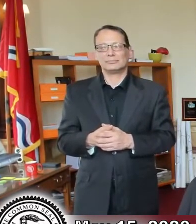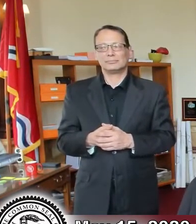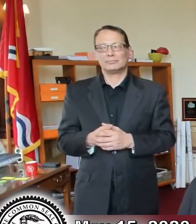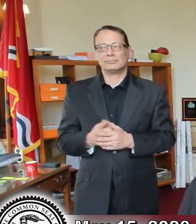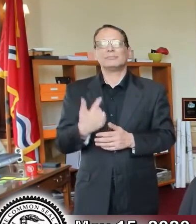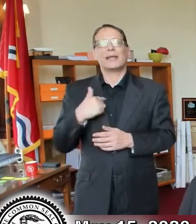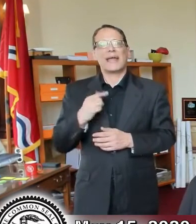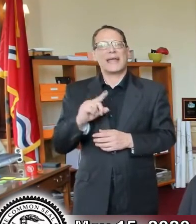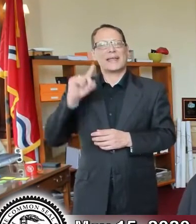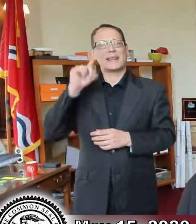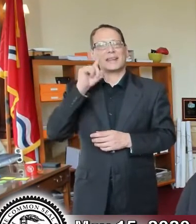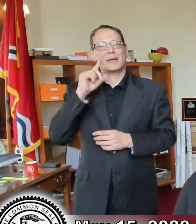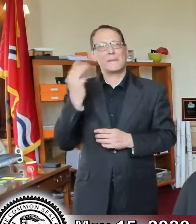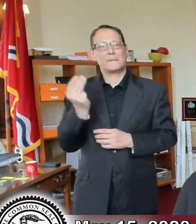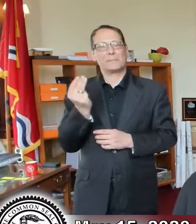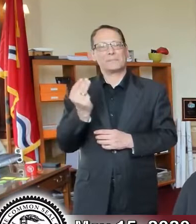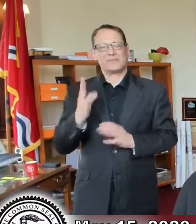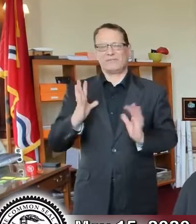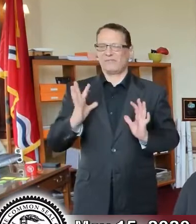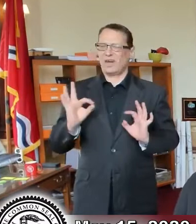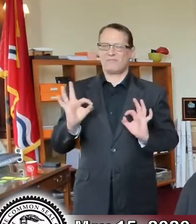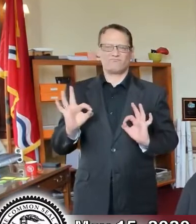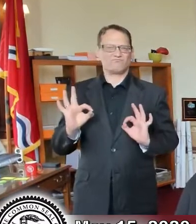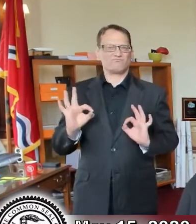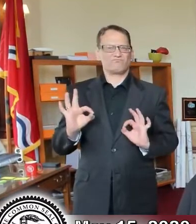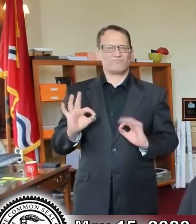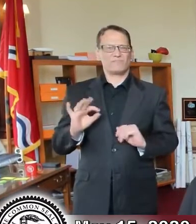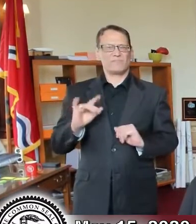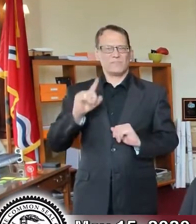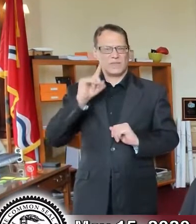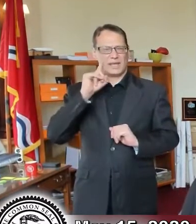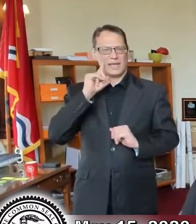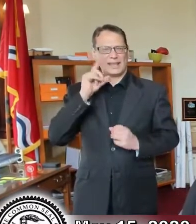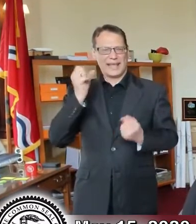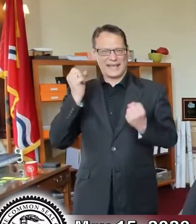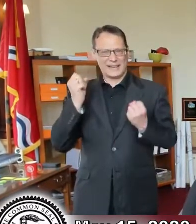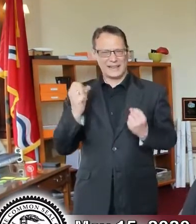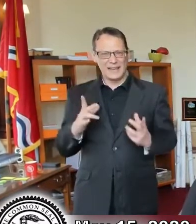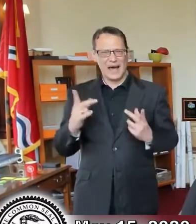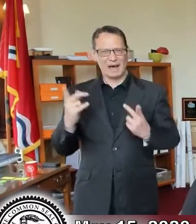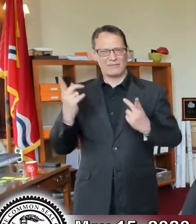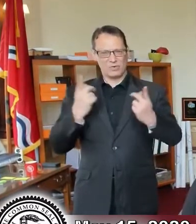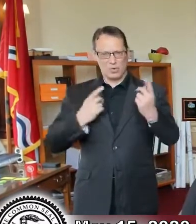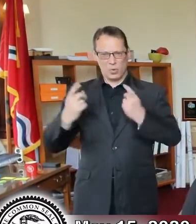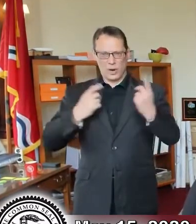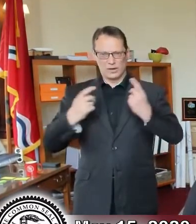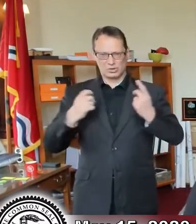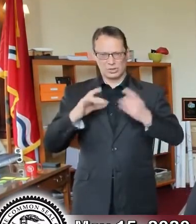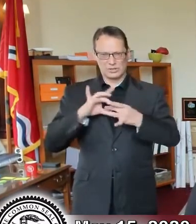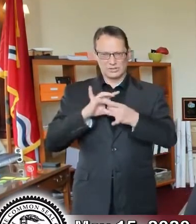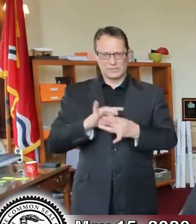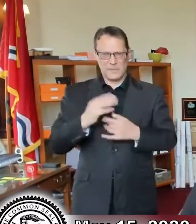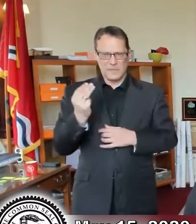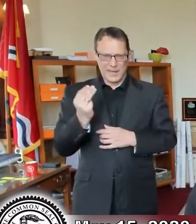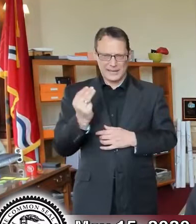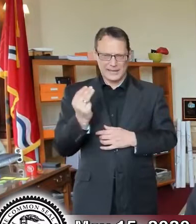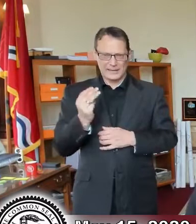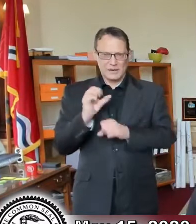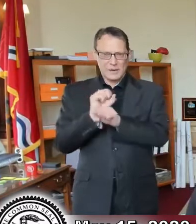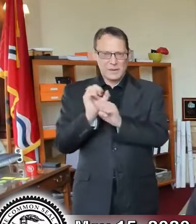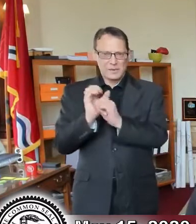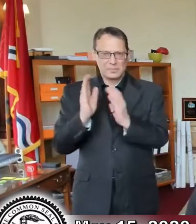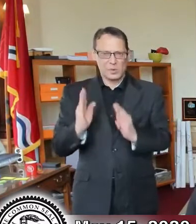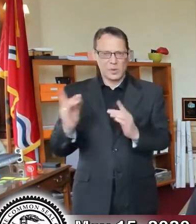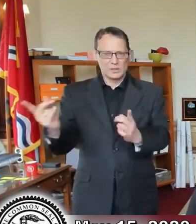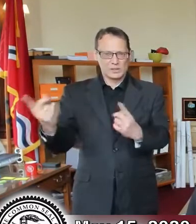think Monday will go fine. I think there'll be a lot of people, a lot of questions on Monday as employees come